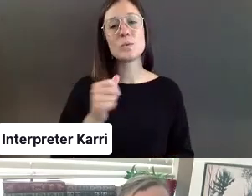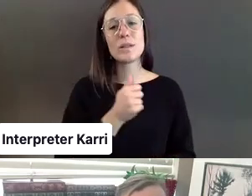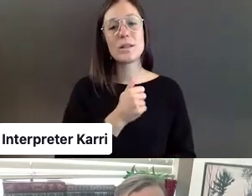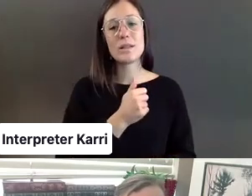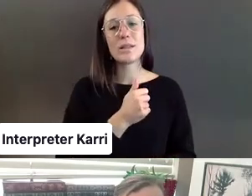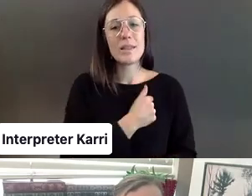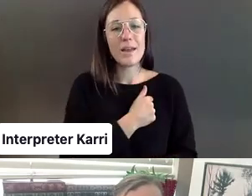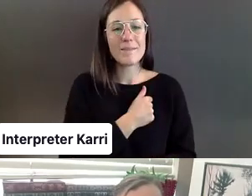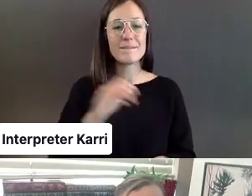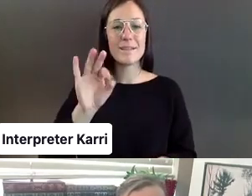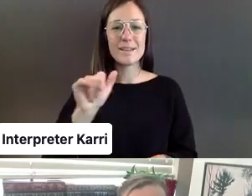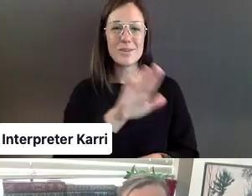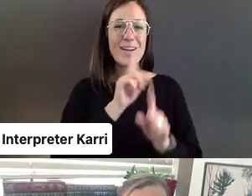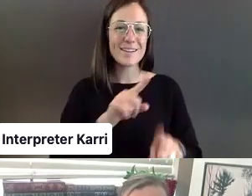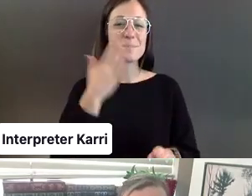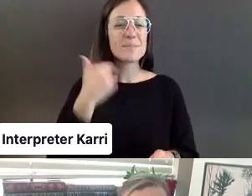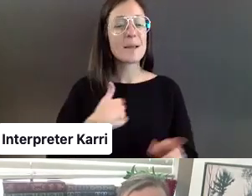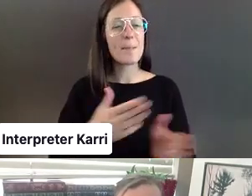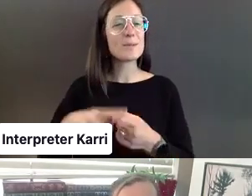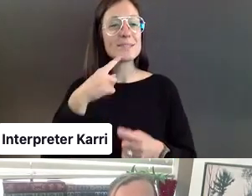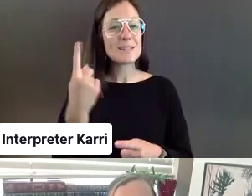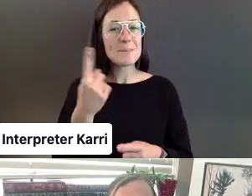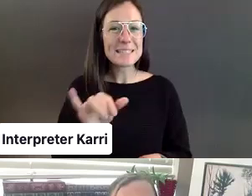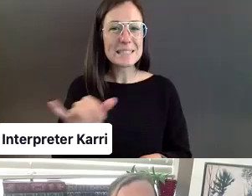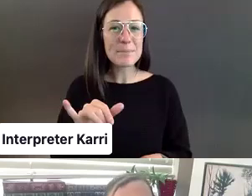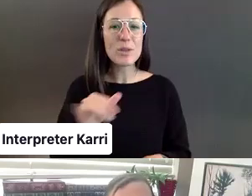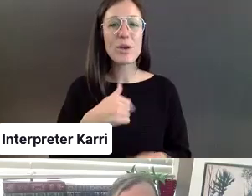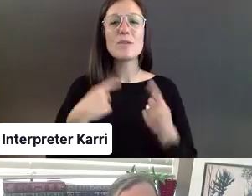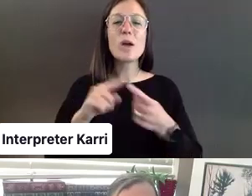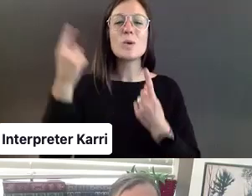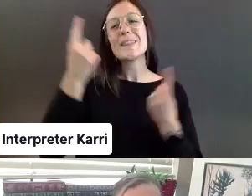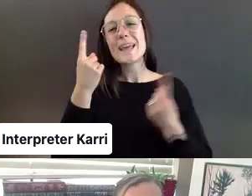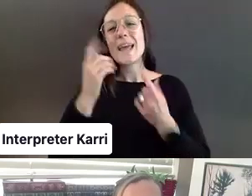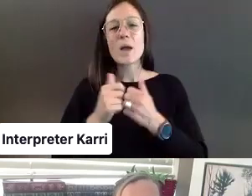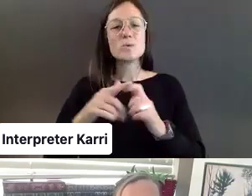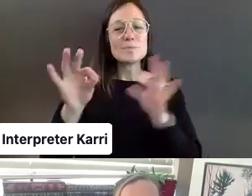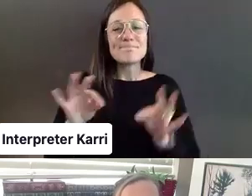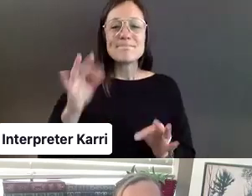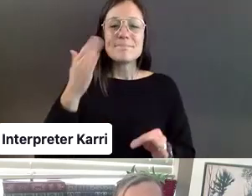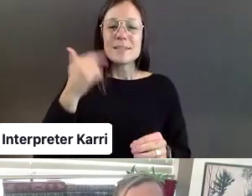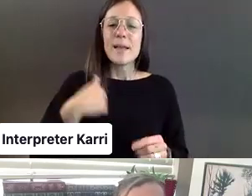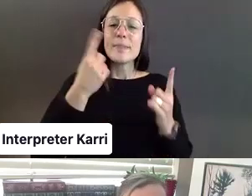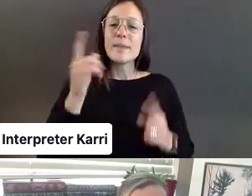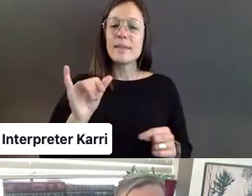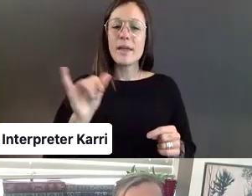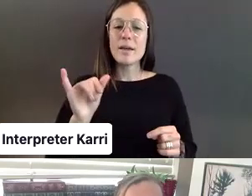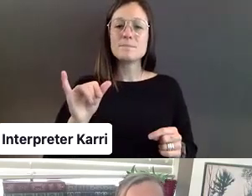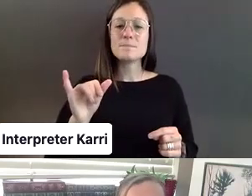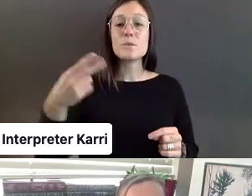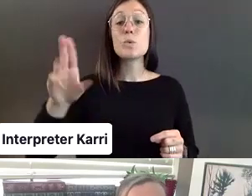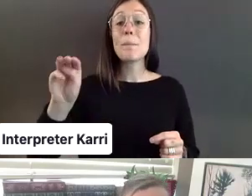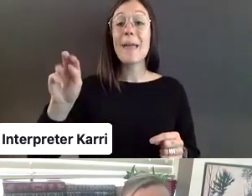love your answer, because I was going to say something similar. And when I was trying to think how to articulate it, because I was thinking like